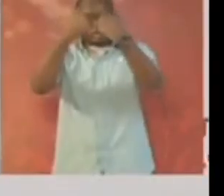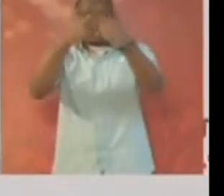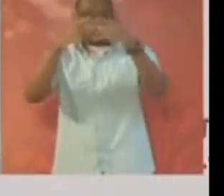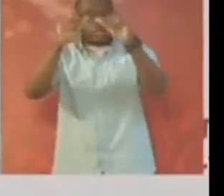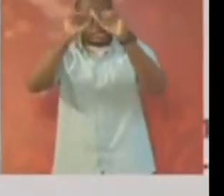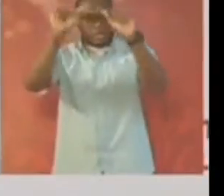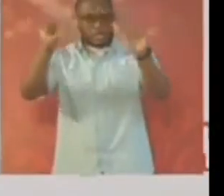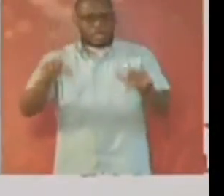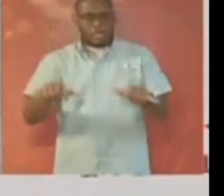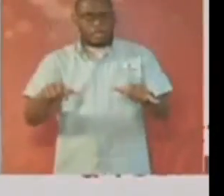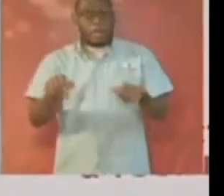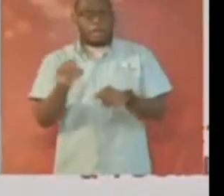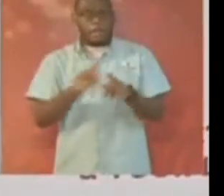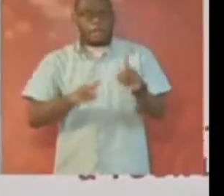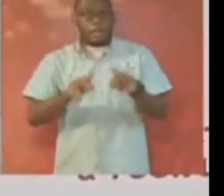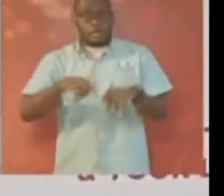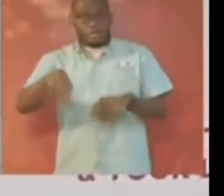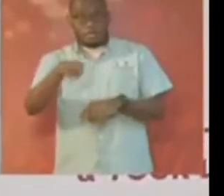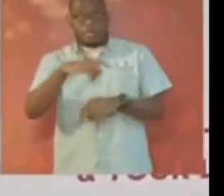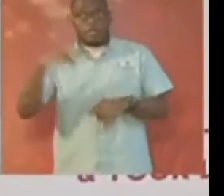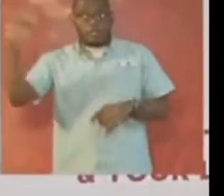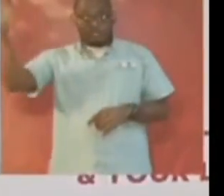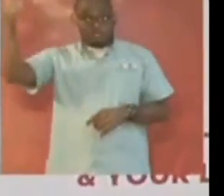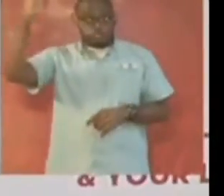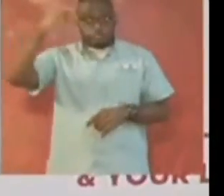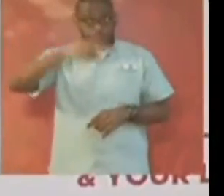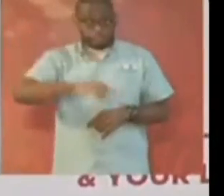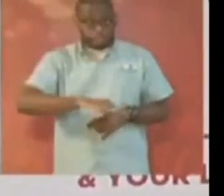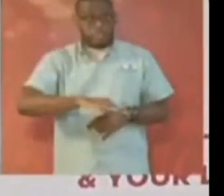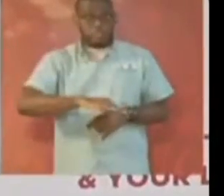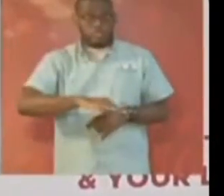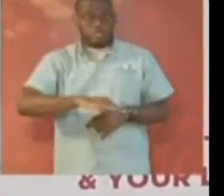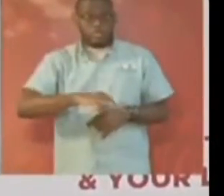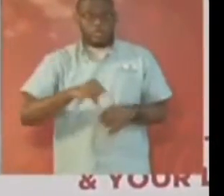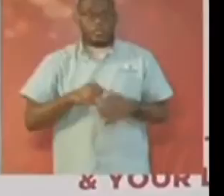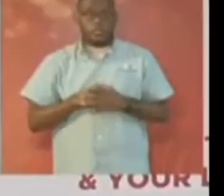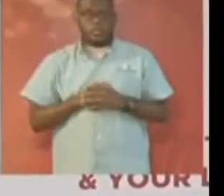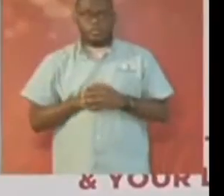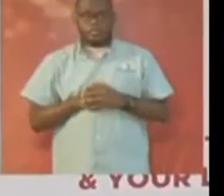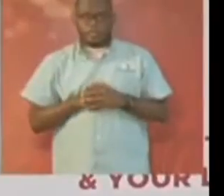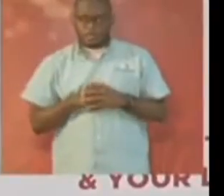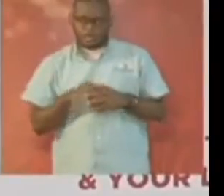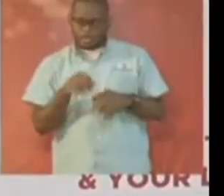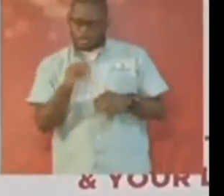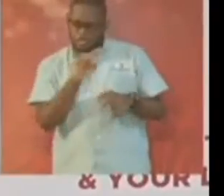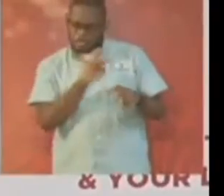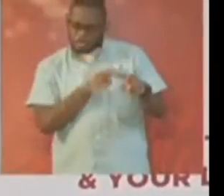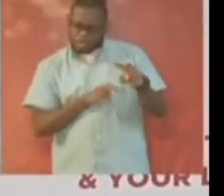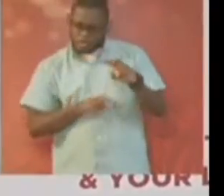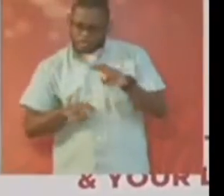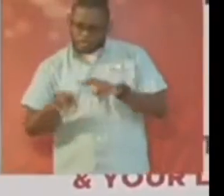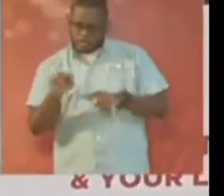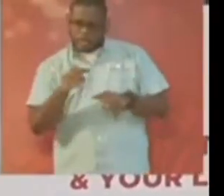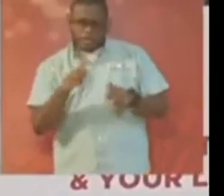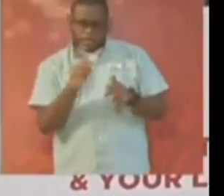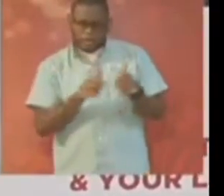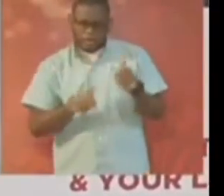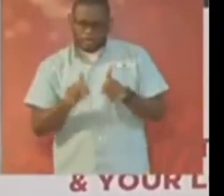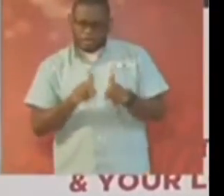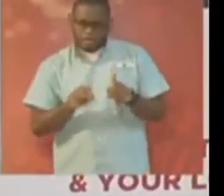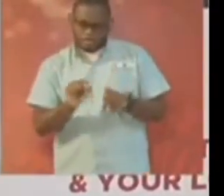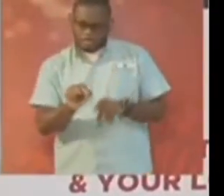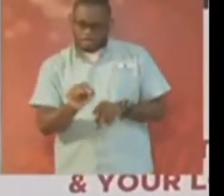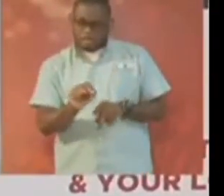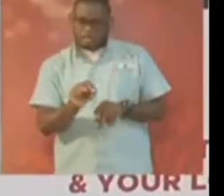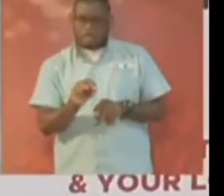returning nationals or persons who are under surveillance or as being primary contacts or persons